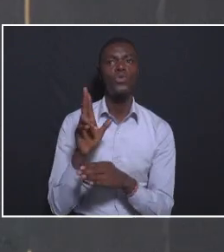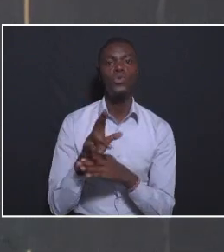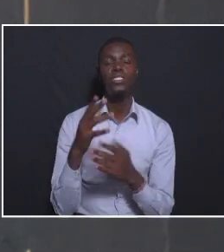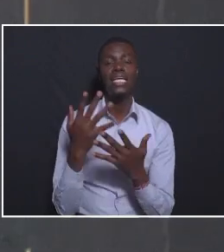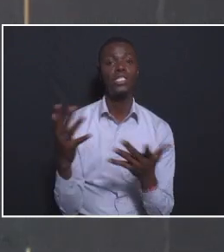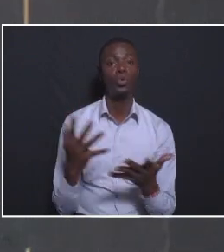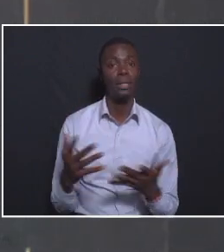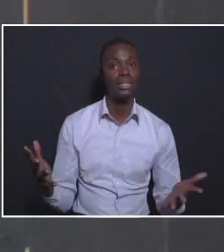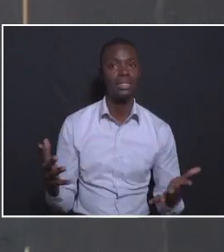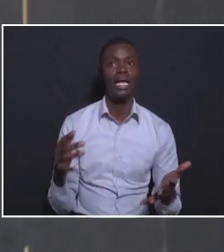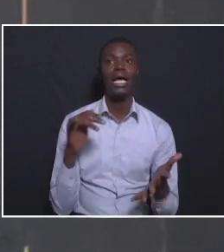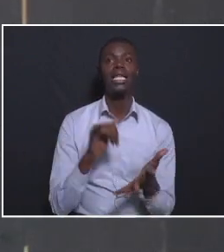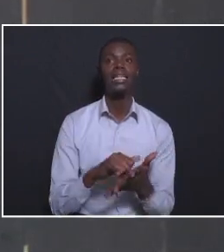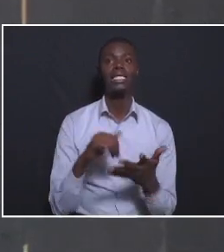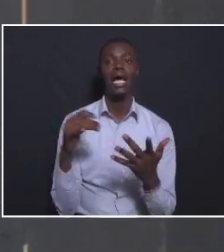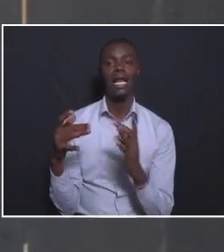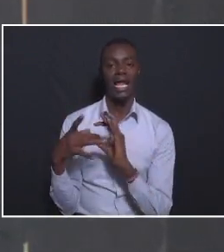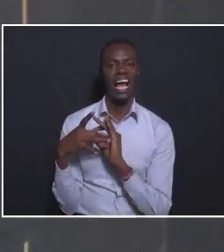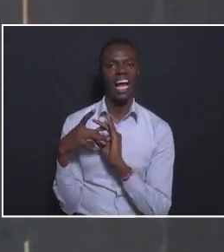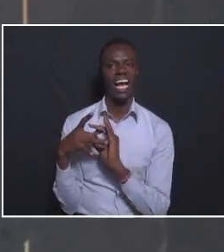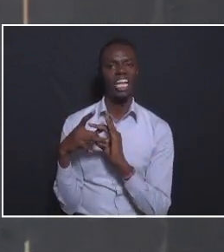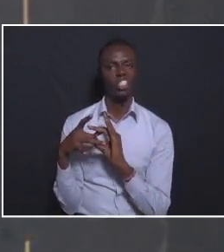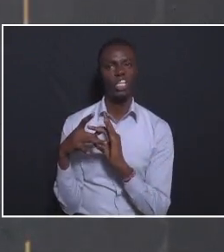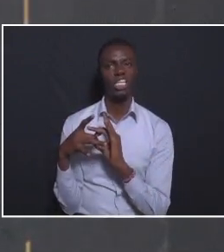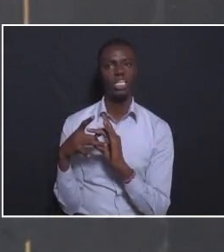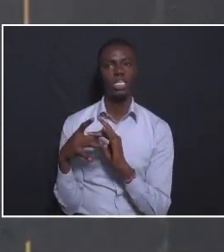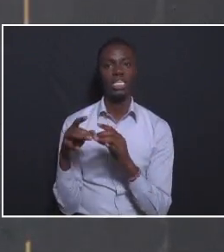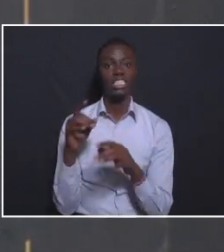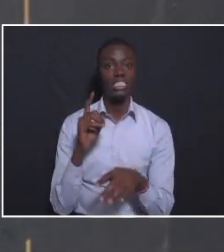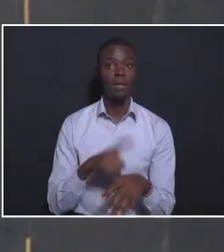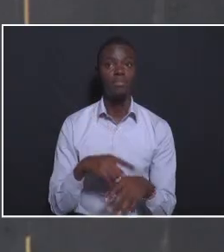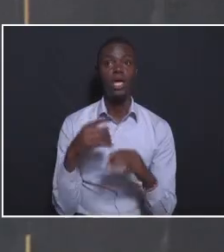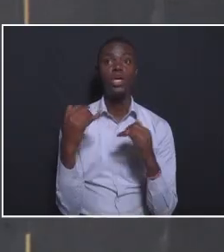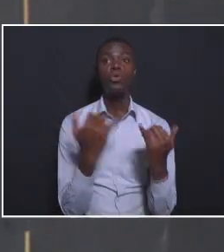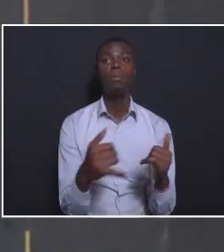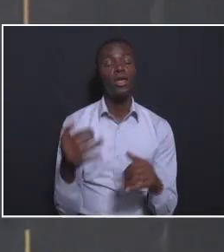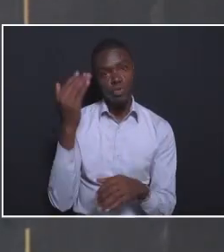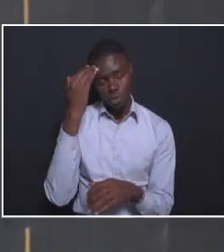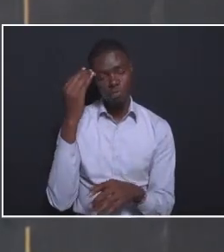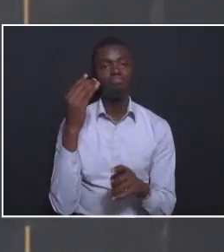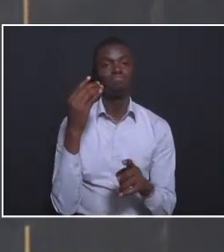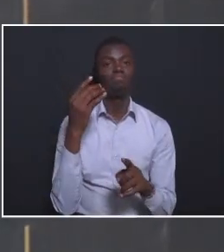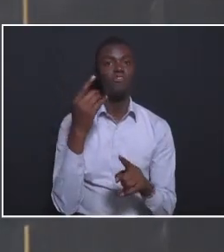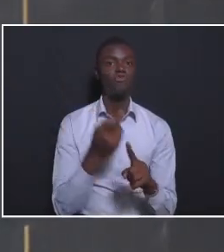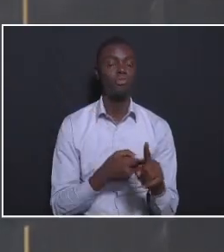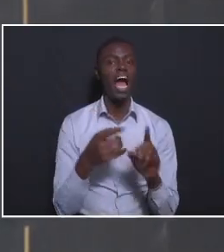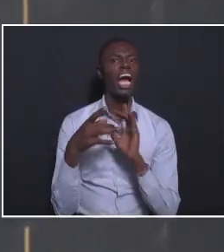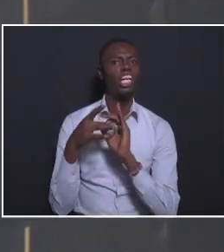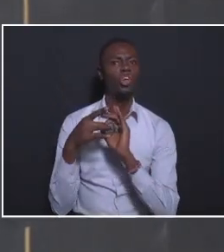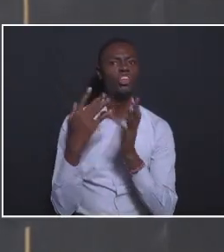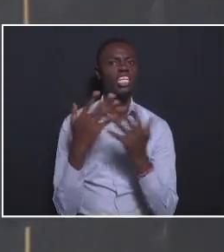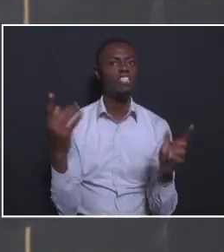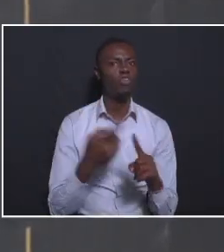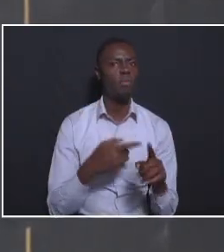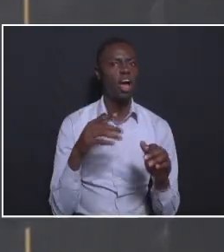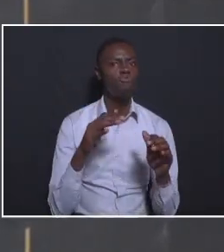instruments that are culturally, like when you play them, you know they are from Uganda. They are not anywhere else.